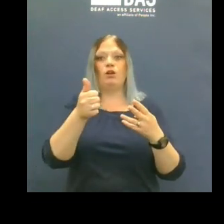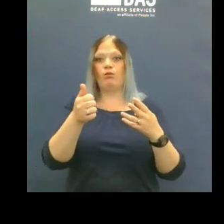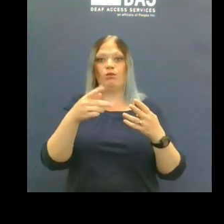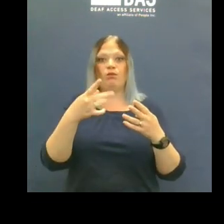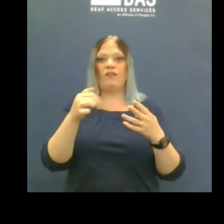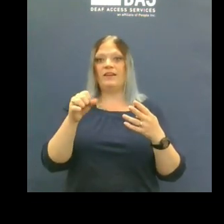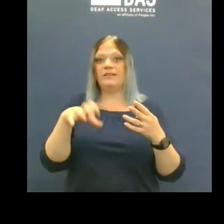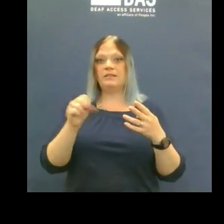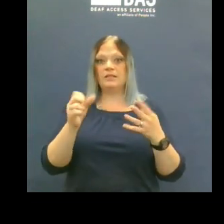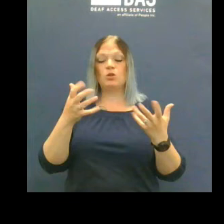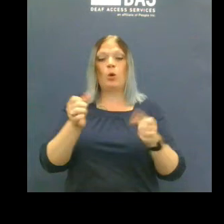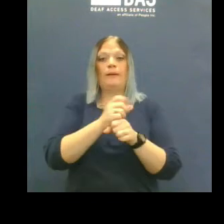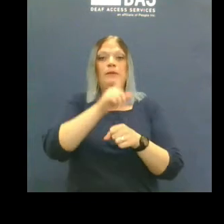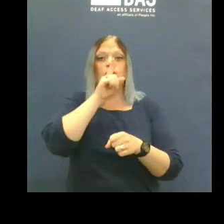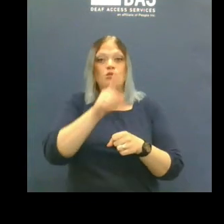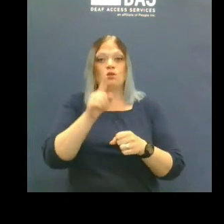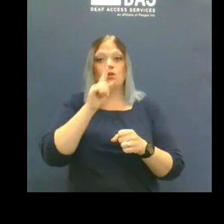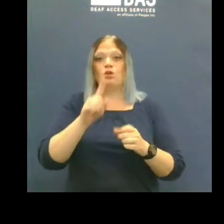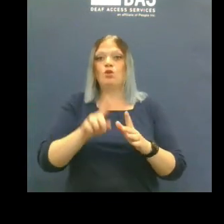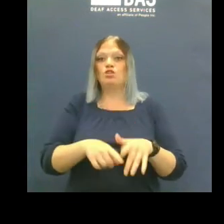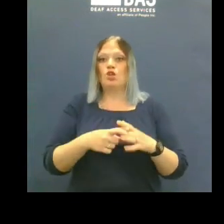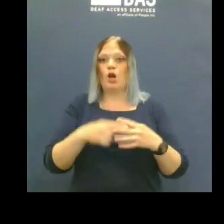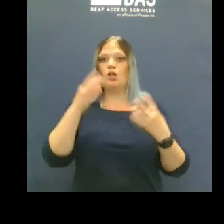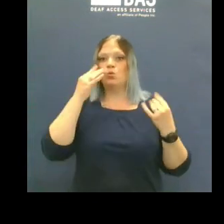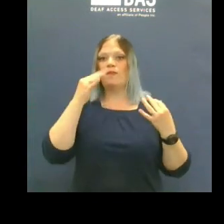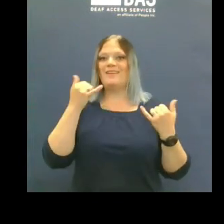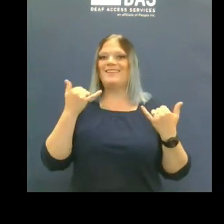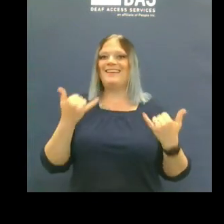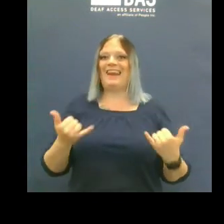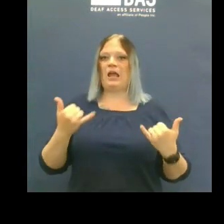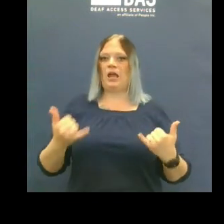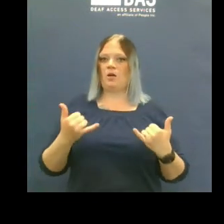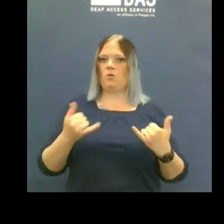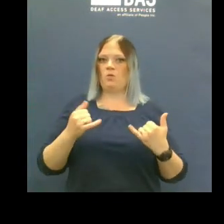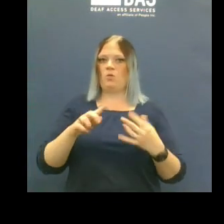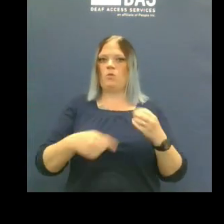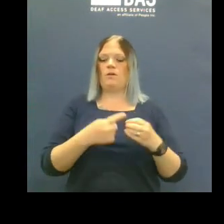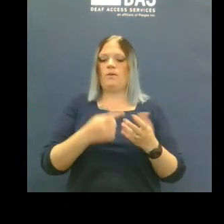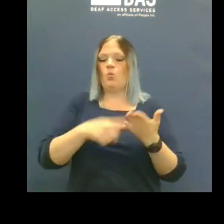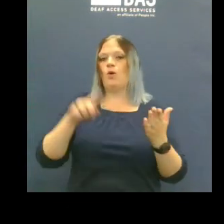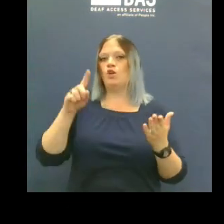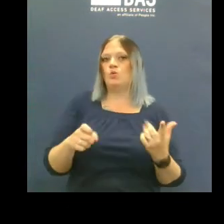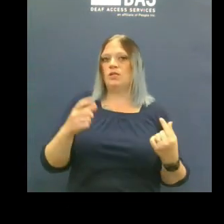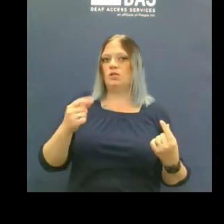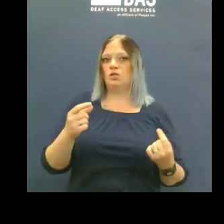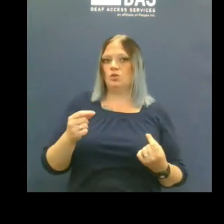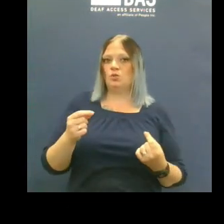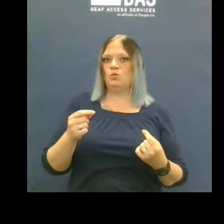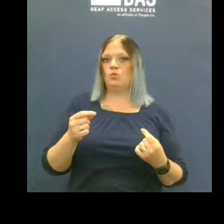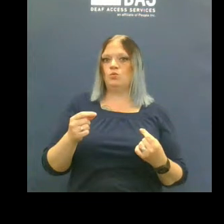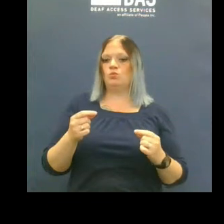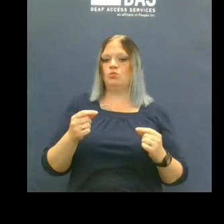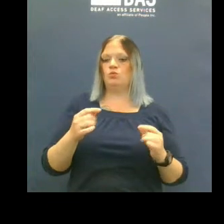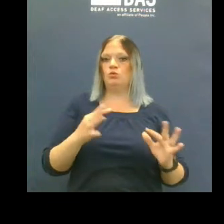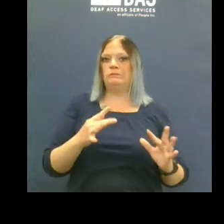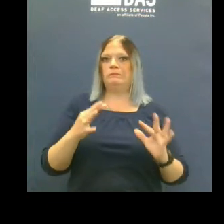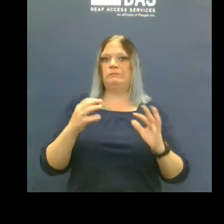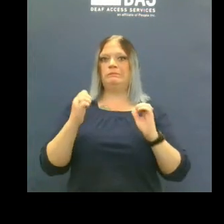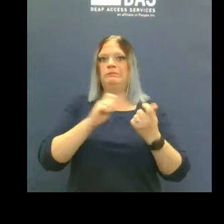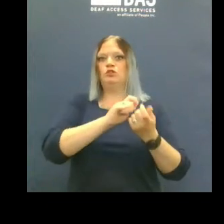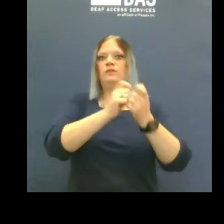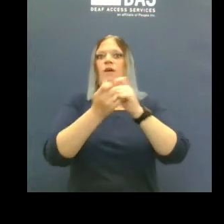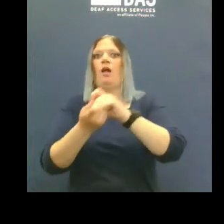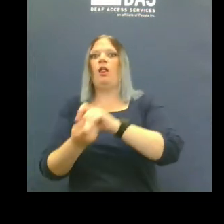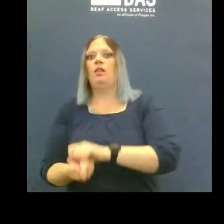come out, we just want to make sure that you're starting to think now about the things that you need to do to rapidly evolve.